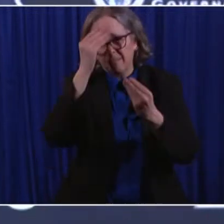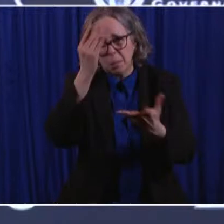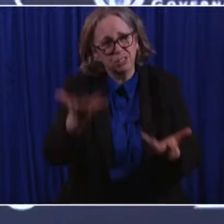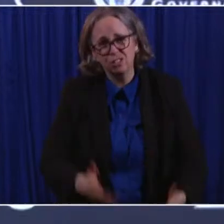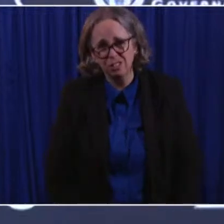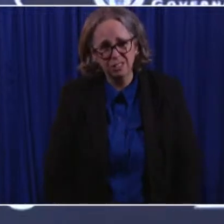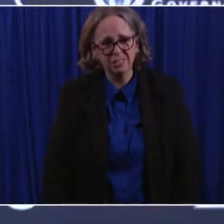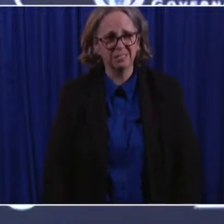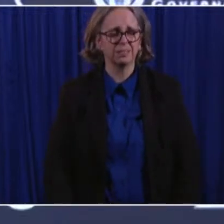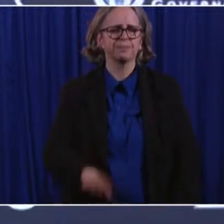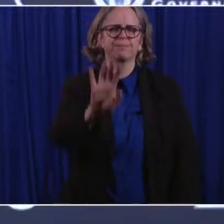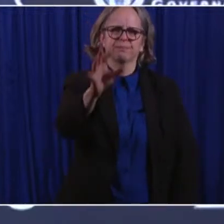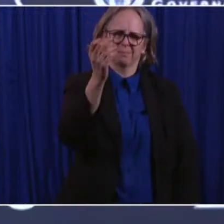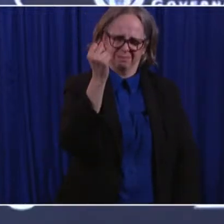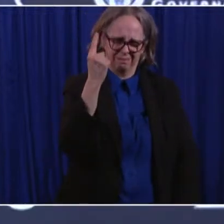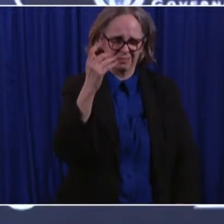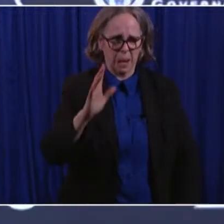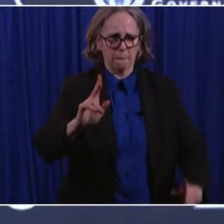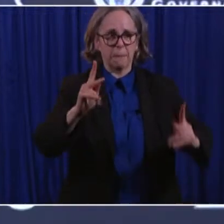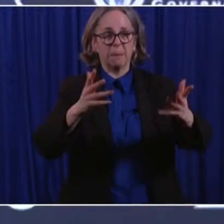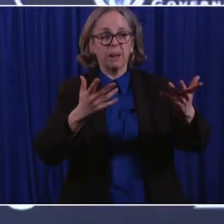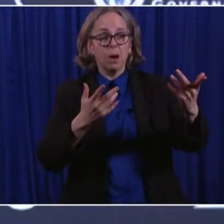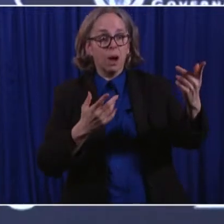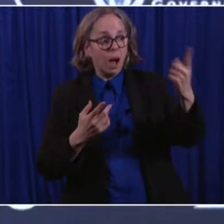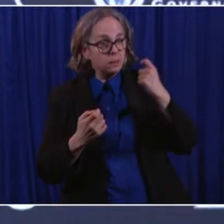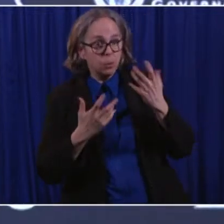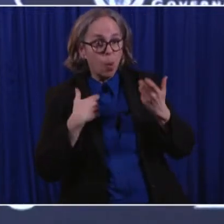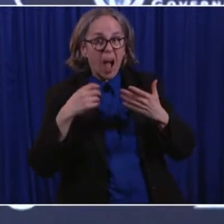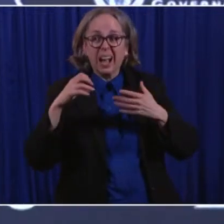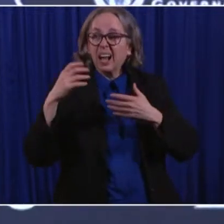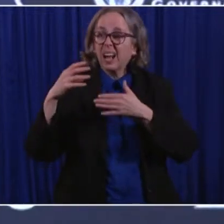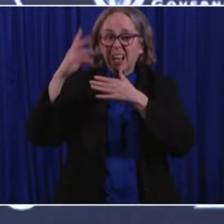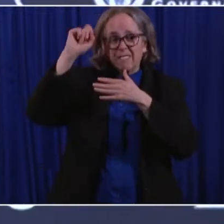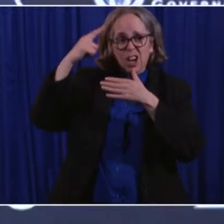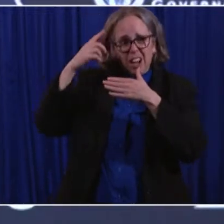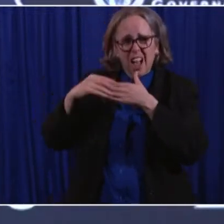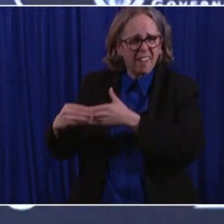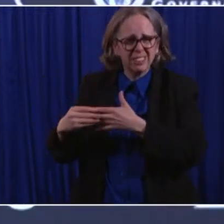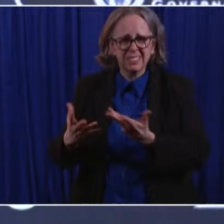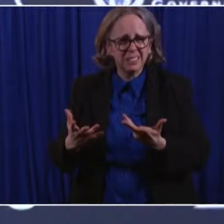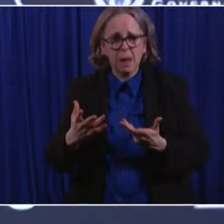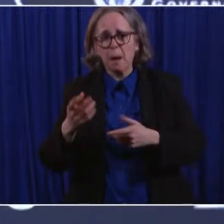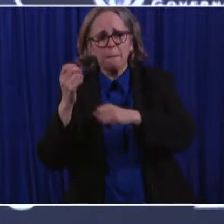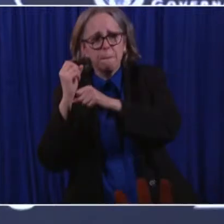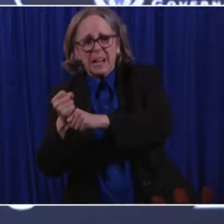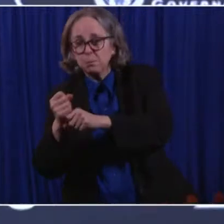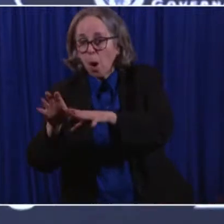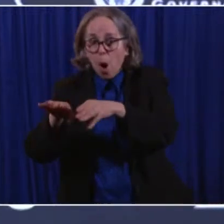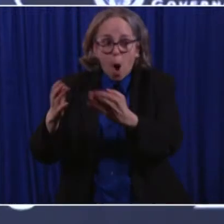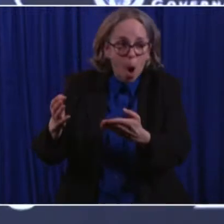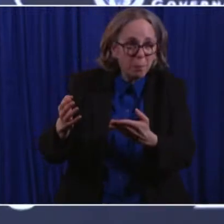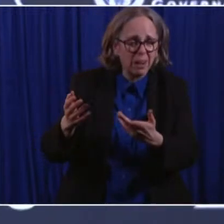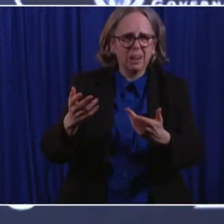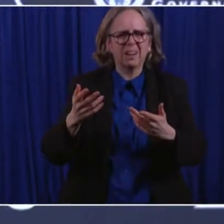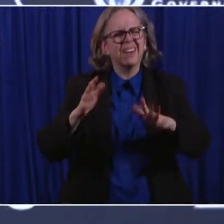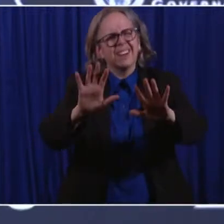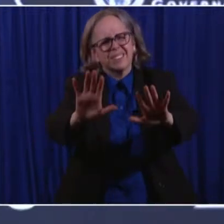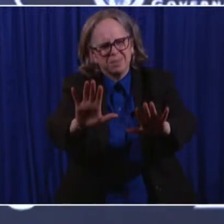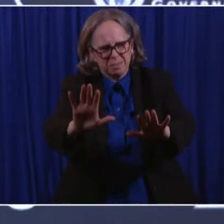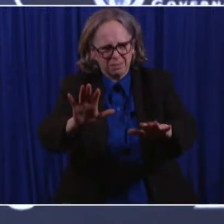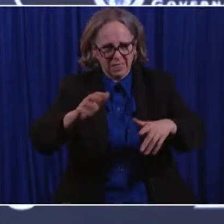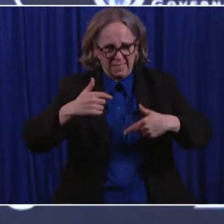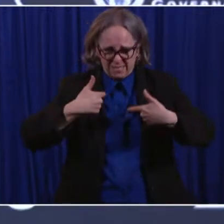for opening baseball or whatever it is, we give them the guidance based upon the science that we're seeing now, with